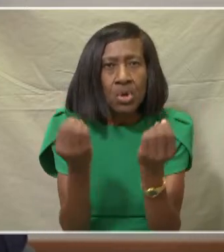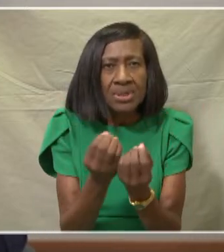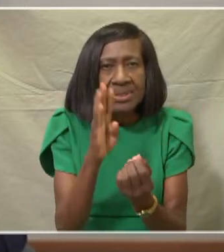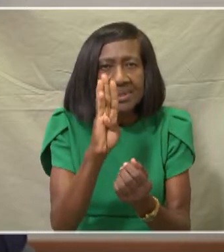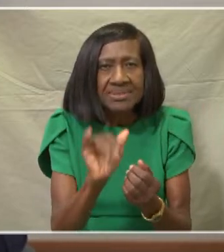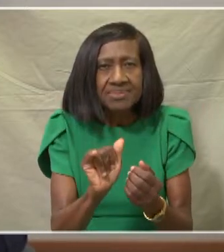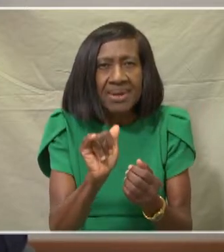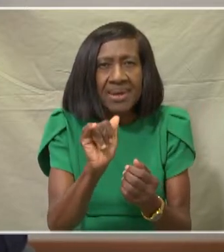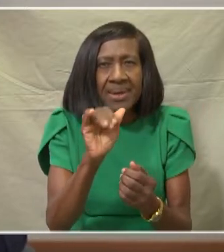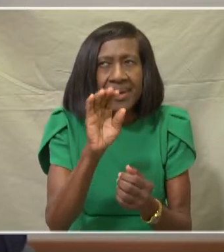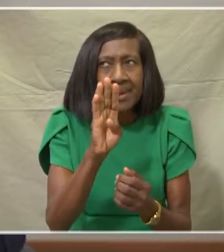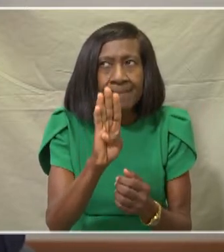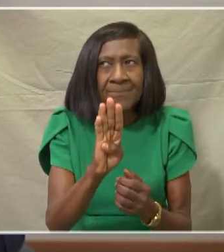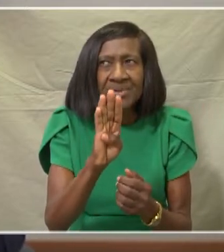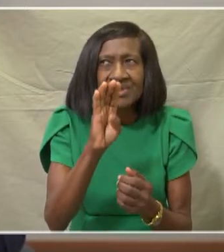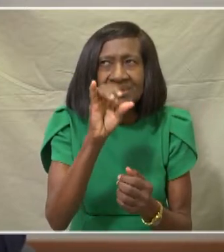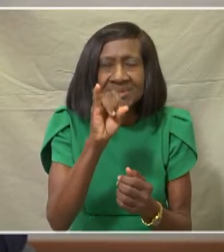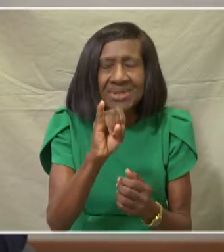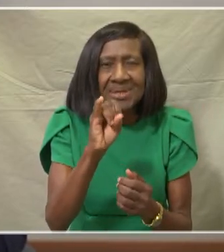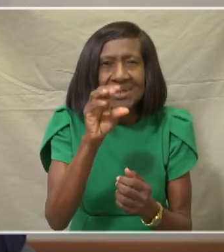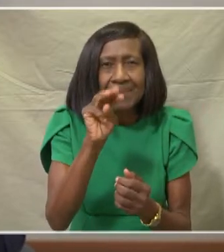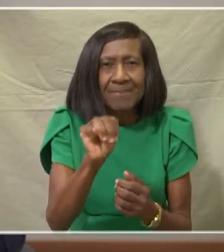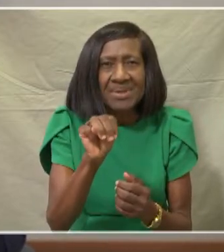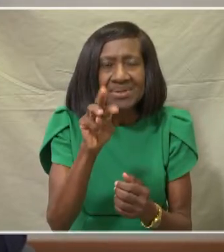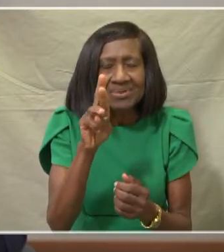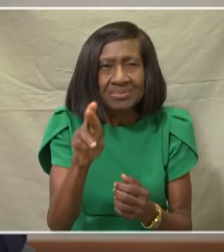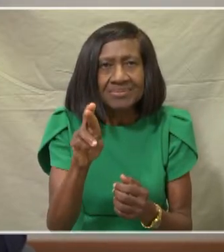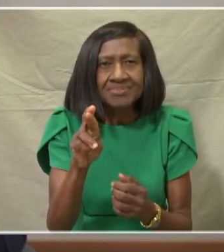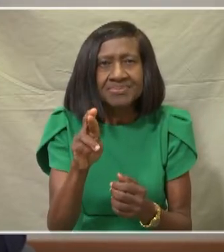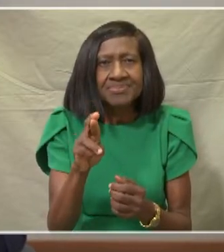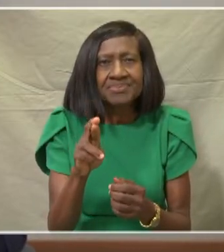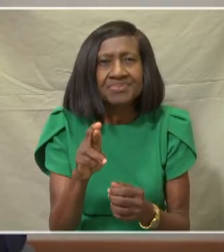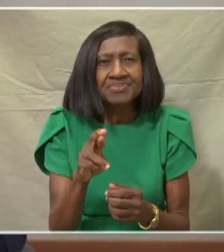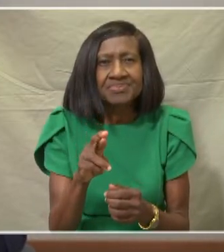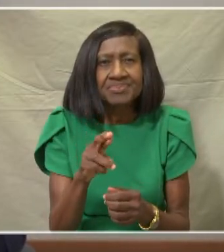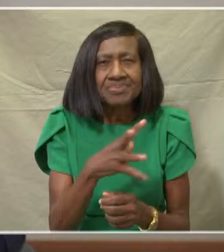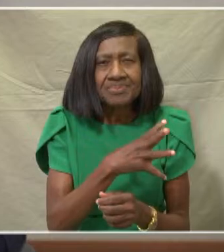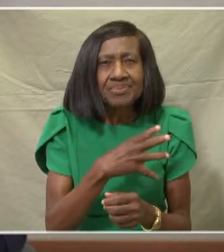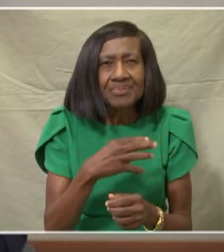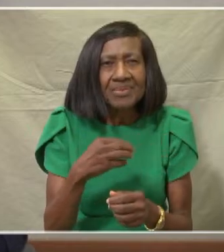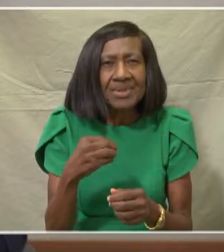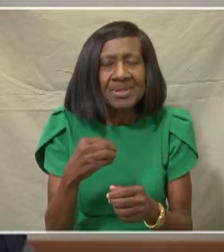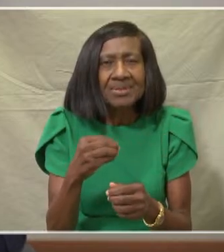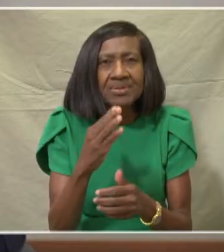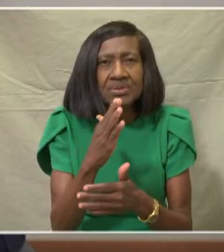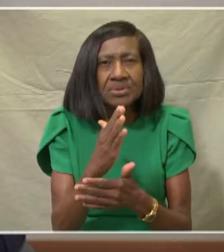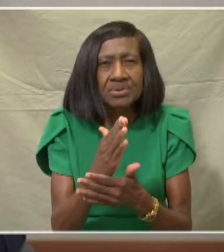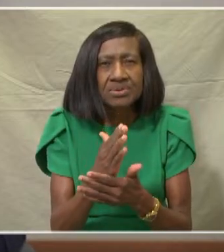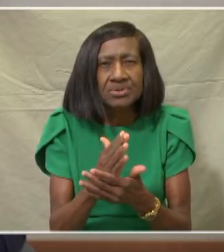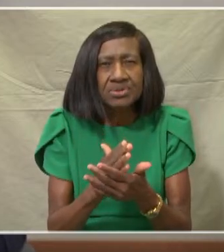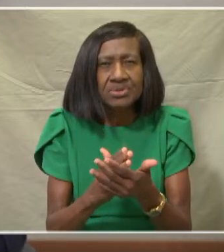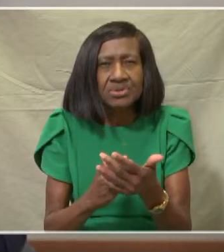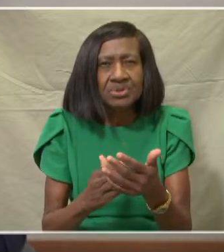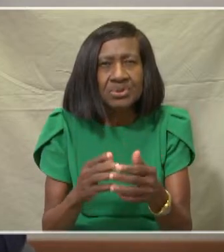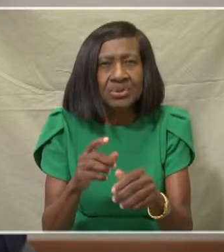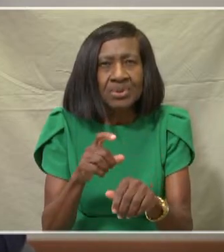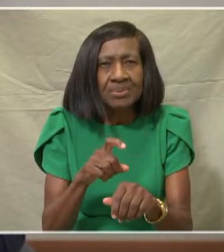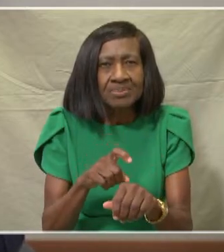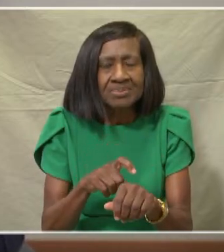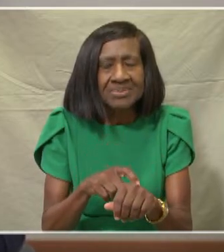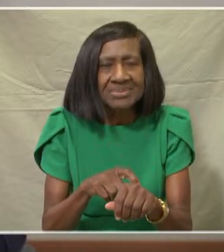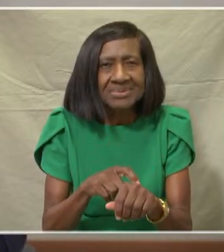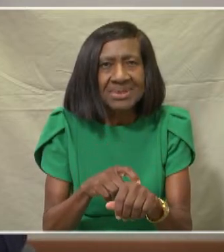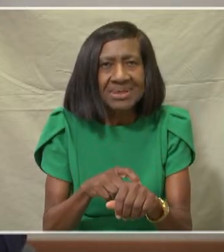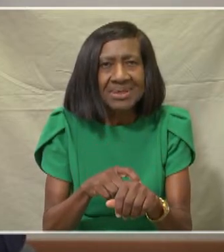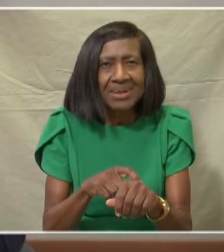Islands and Mediterranean region of the Commonwealth Parliamentary Association, sometimes shortened to the CPA-BIMR,